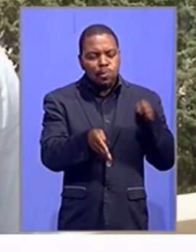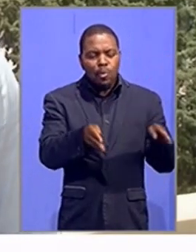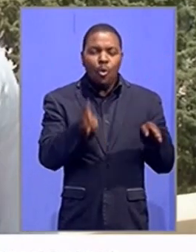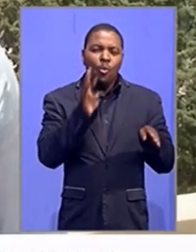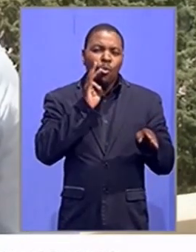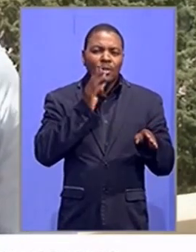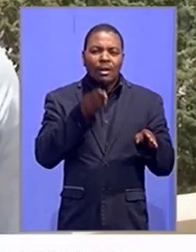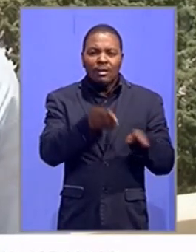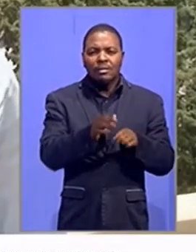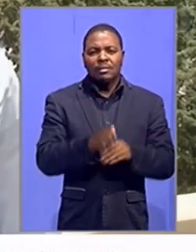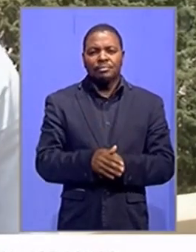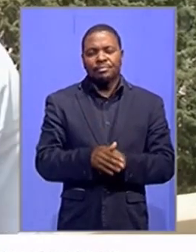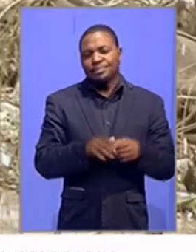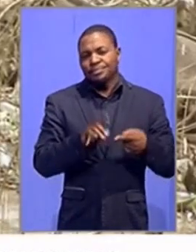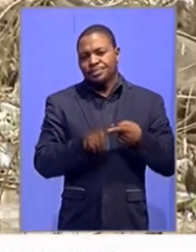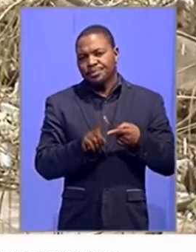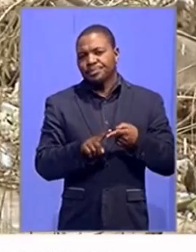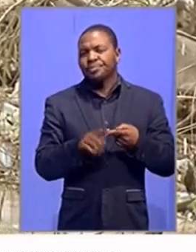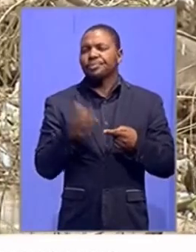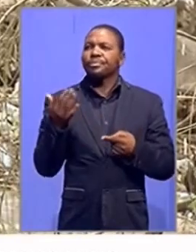di